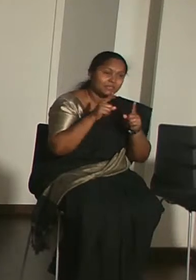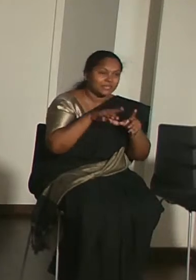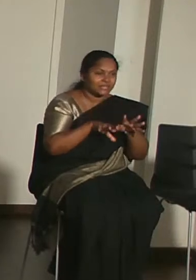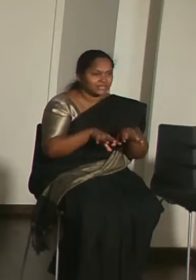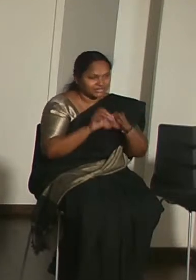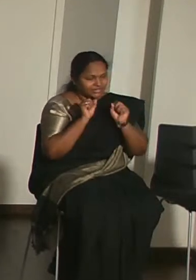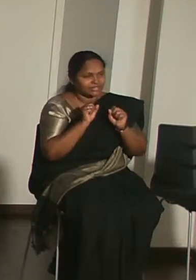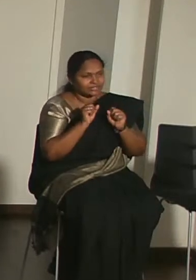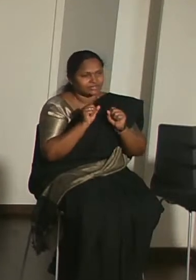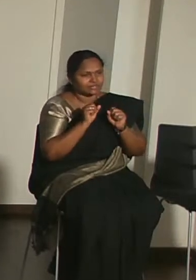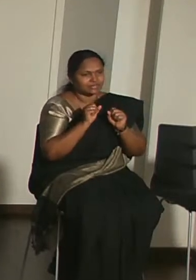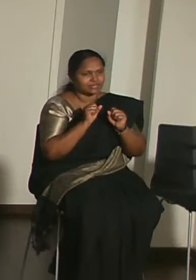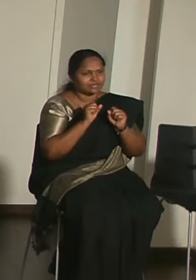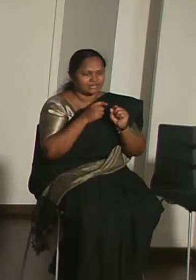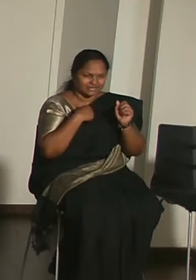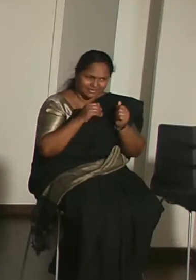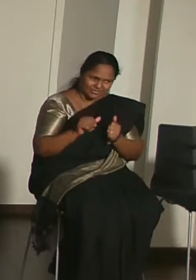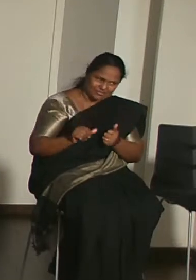it happens.